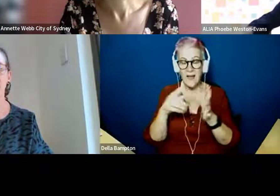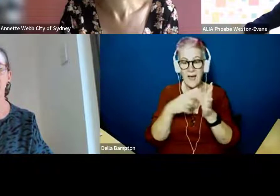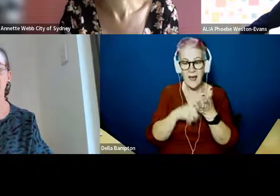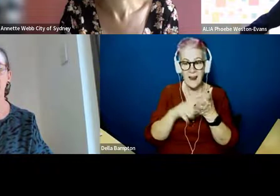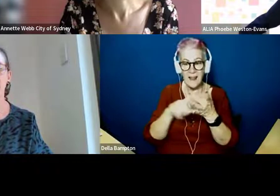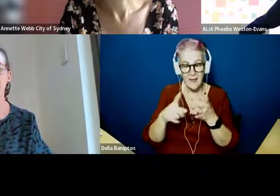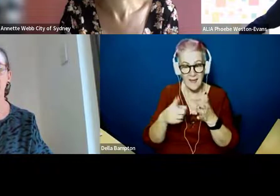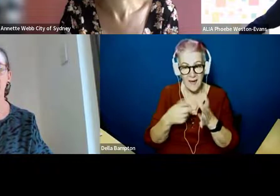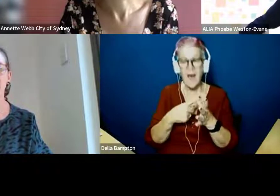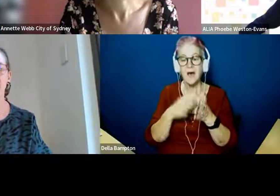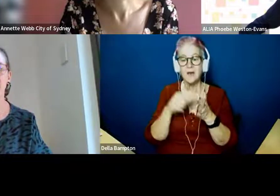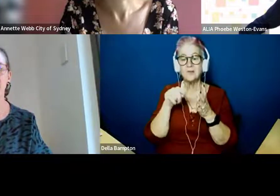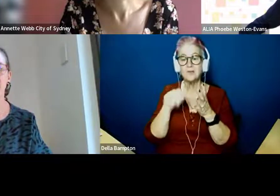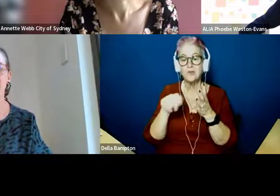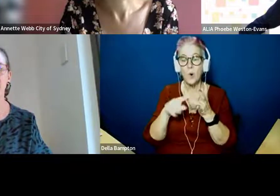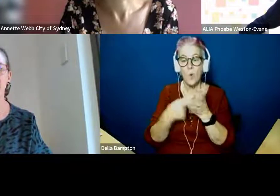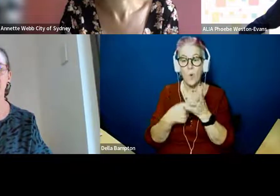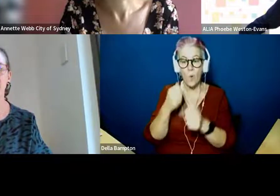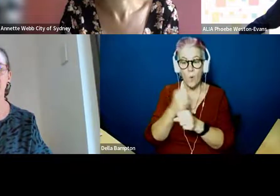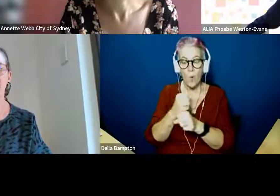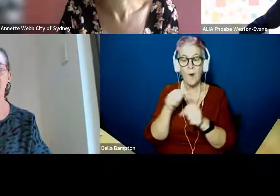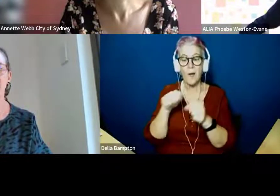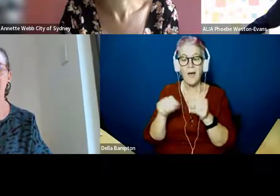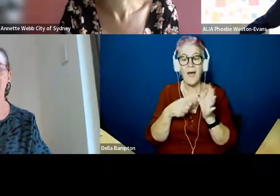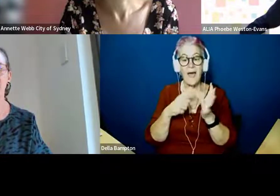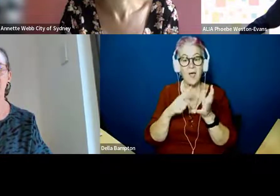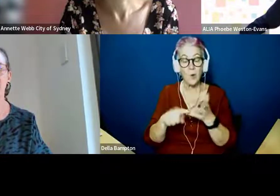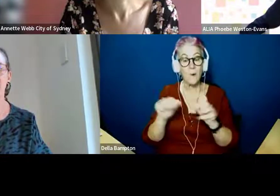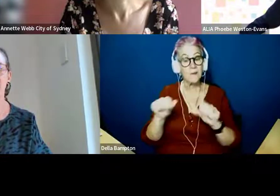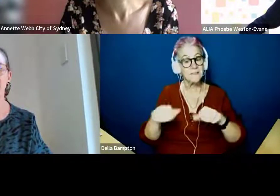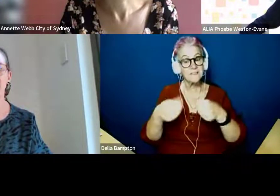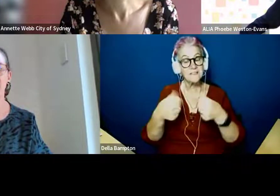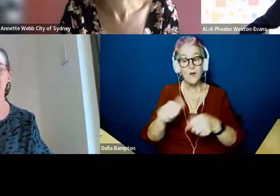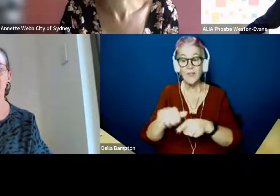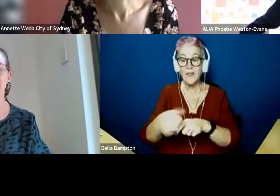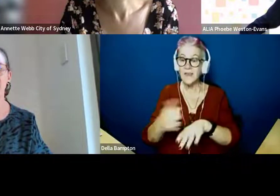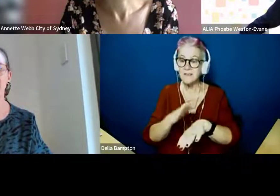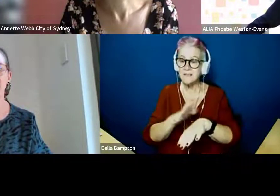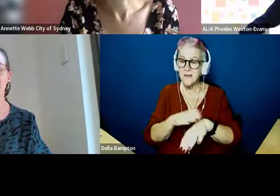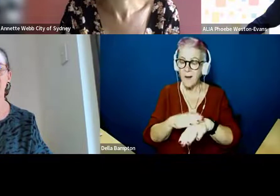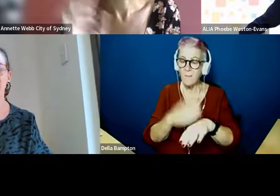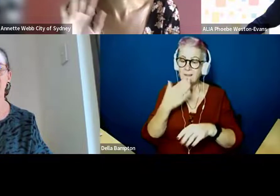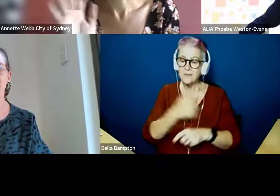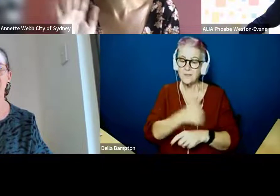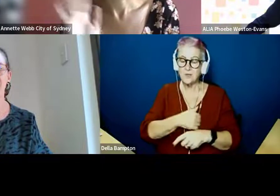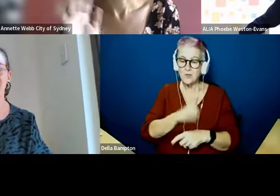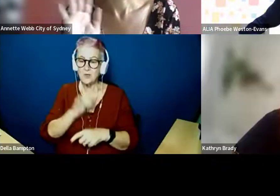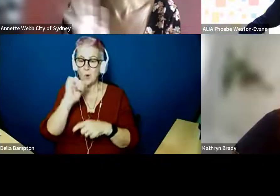storytime@alia.org.au, and until the next time, enjoy the rest of your day.